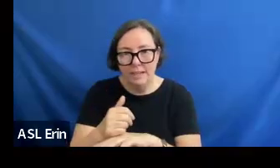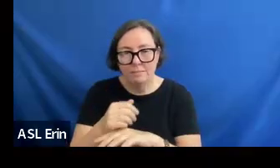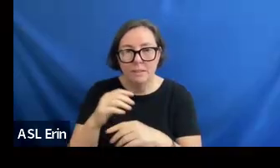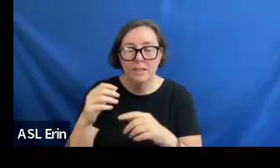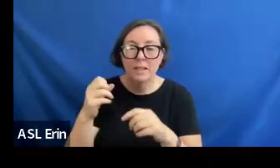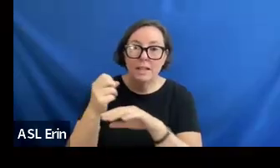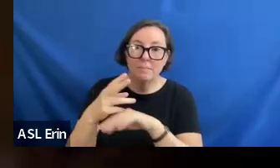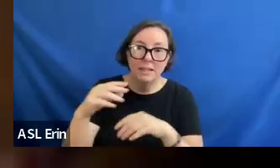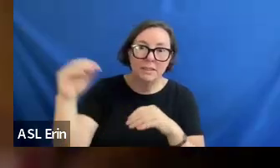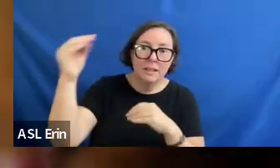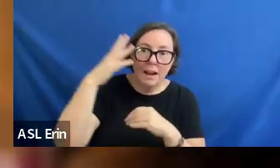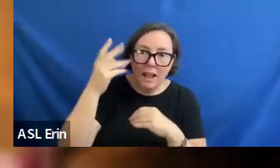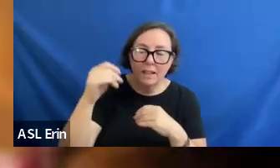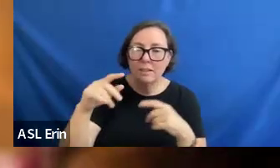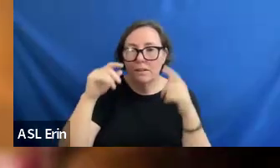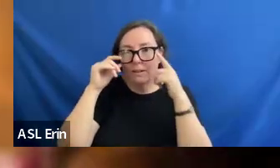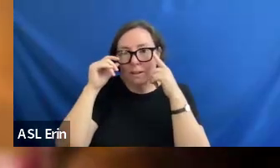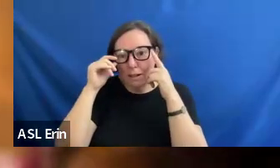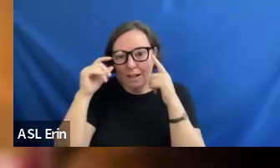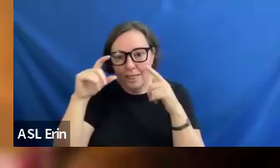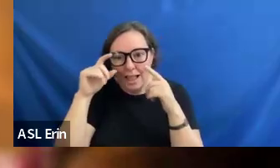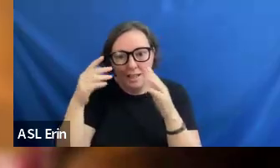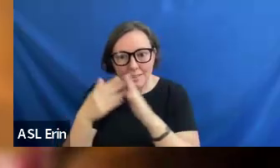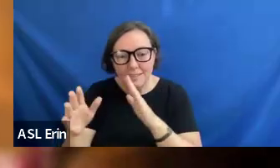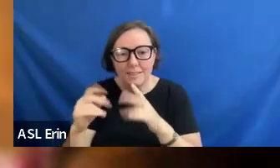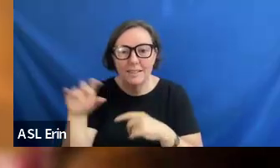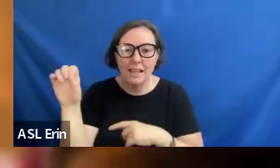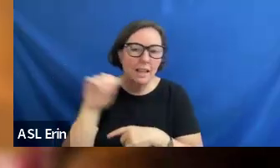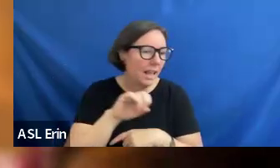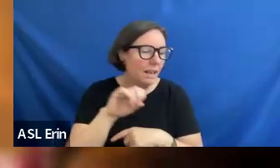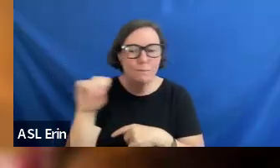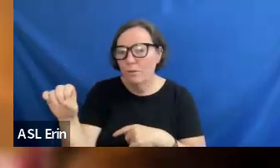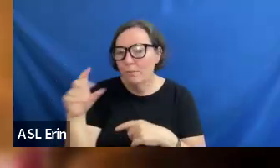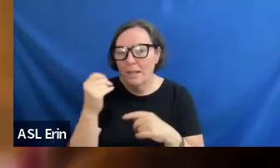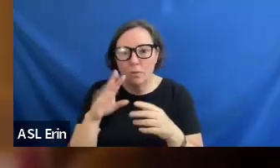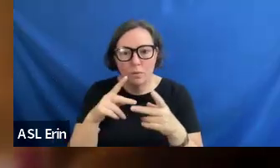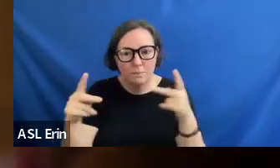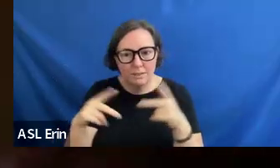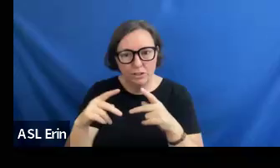sunlight, glasses, head movement, and positioning.